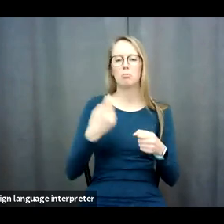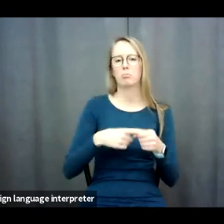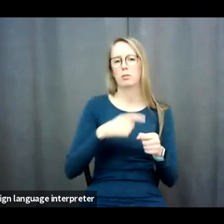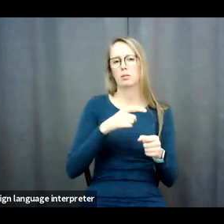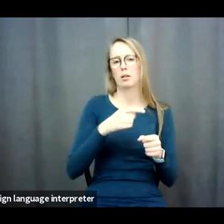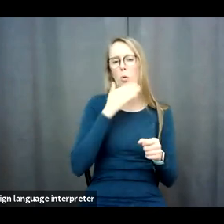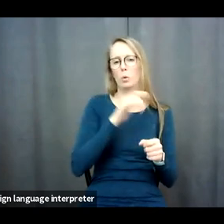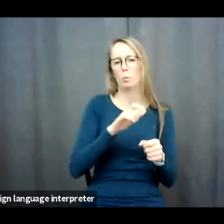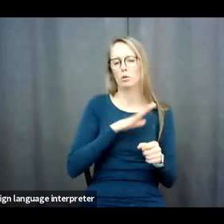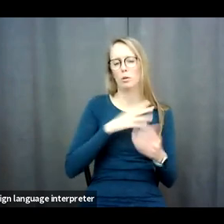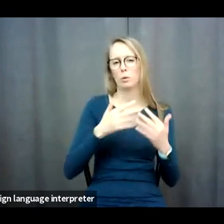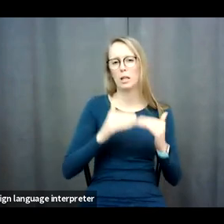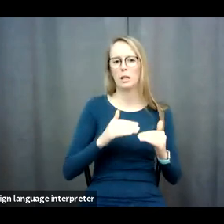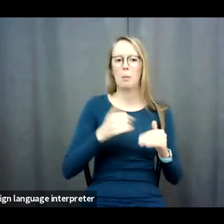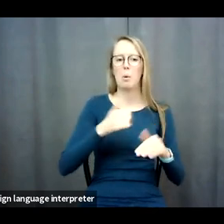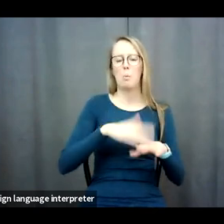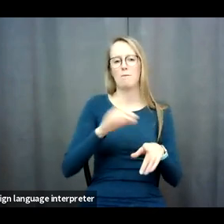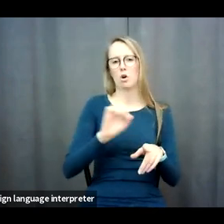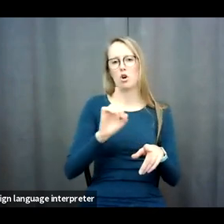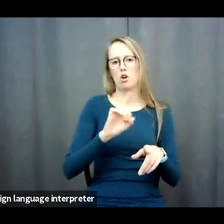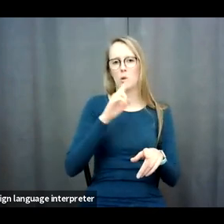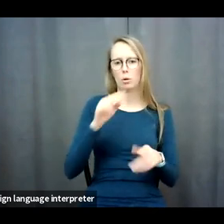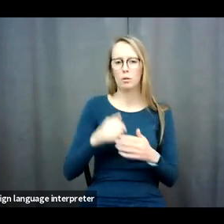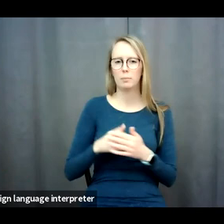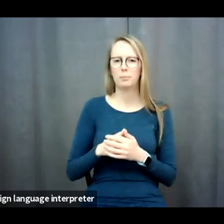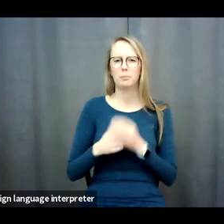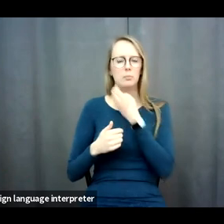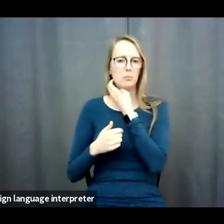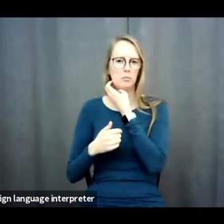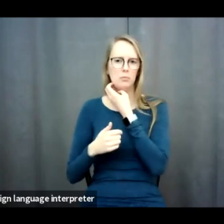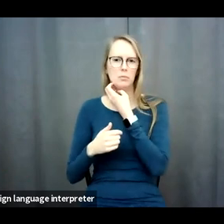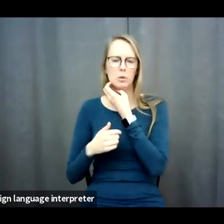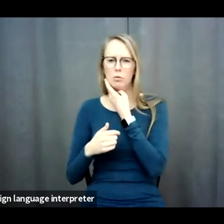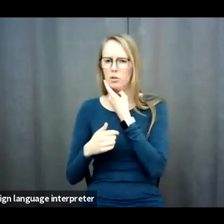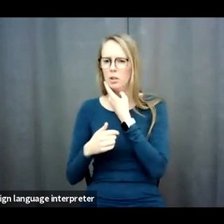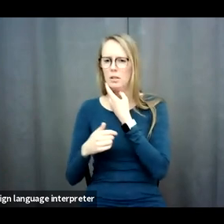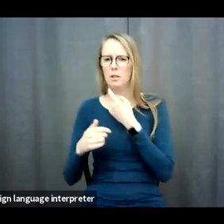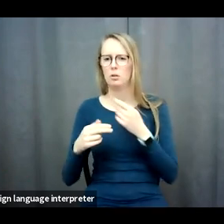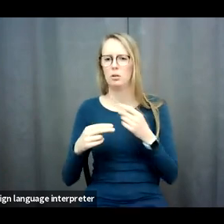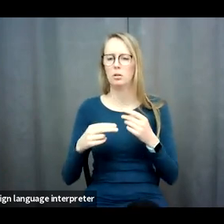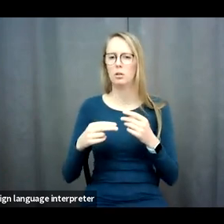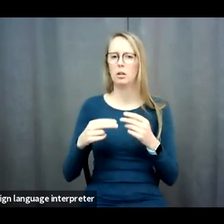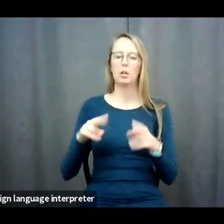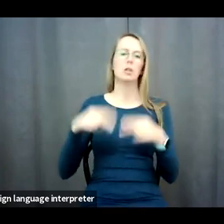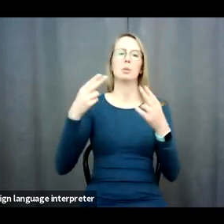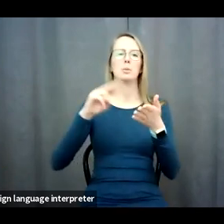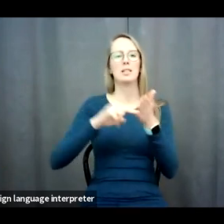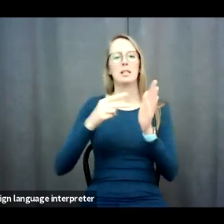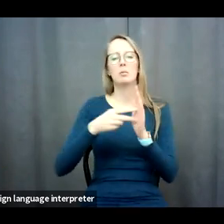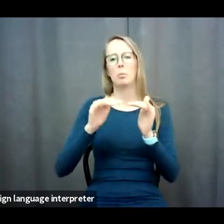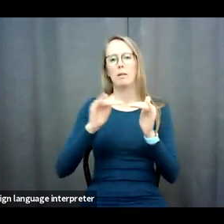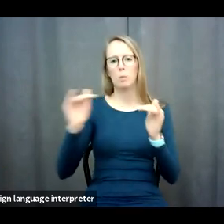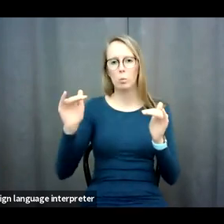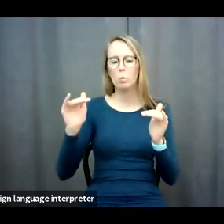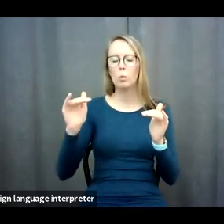If you talk about more on the systemic level, in terms of the way that organizations are listened to or are involved or not